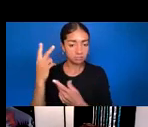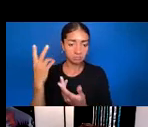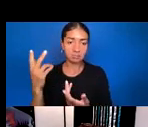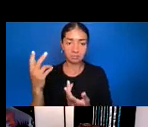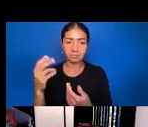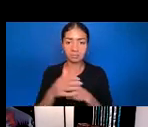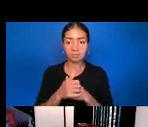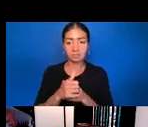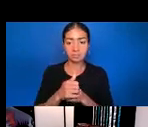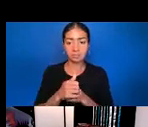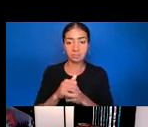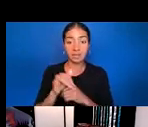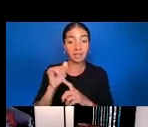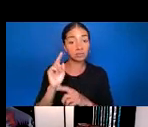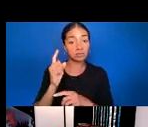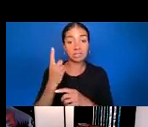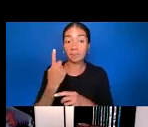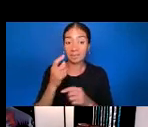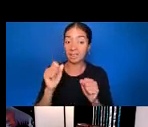that's just something that can happen.